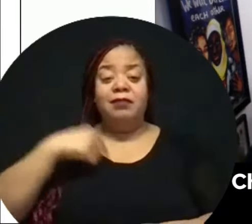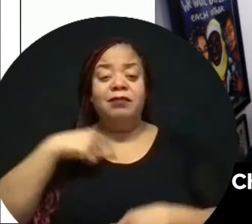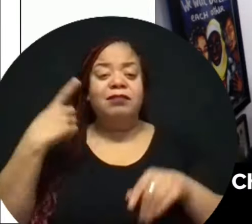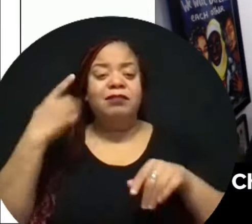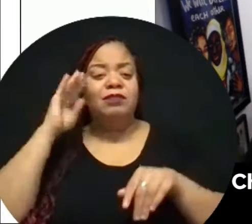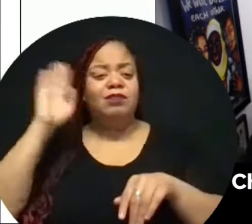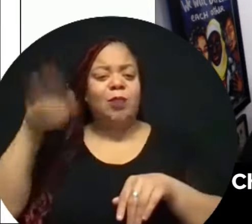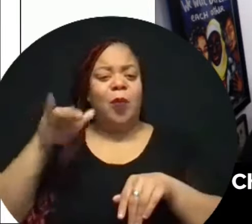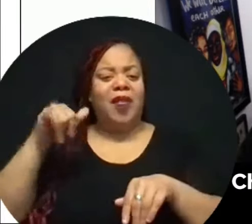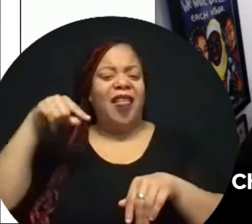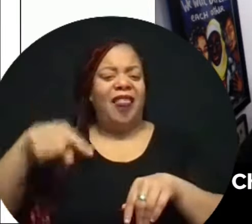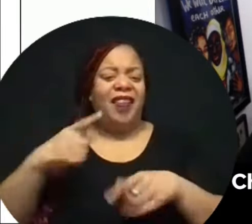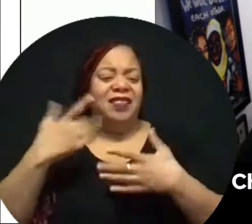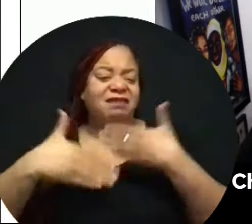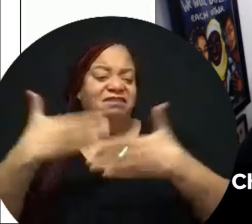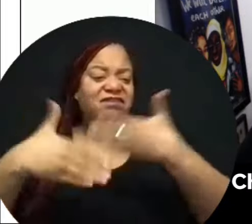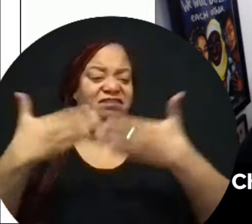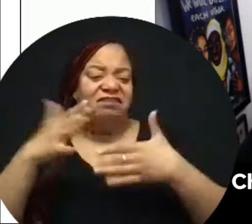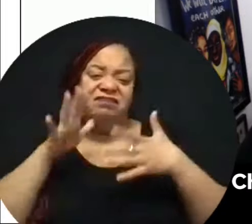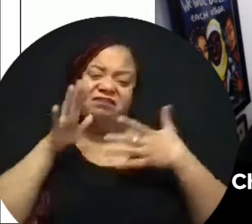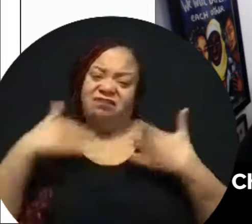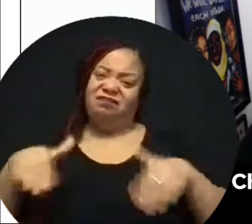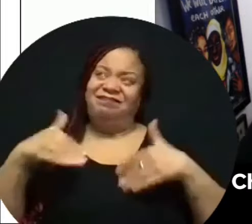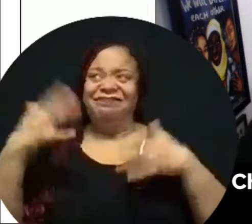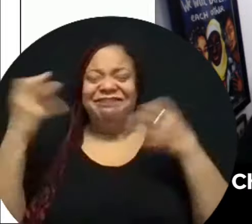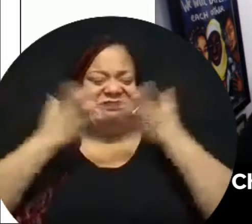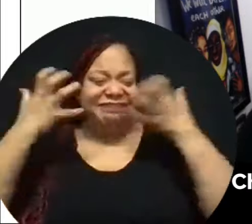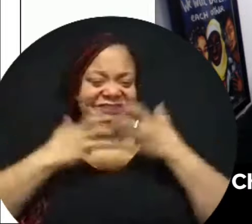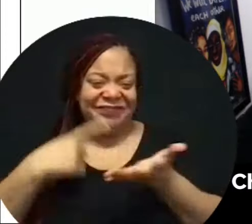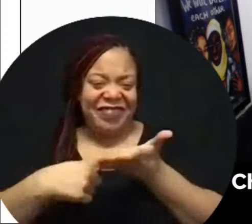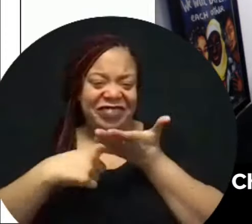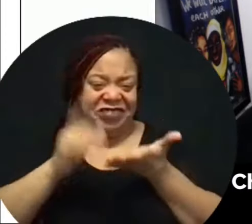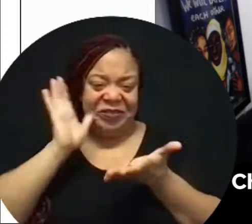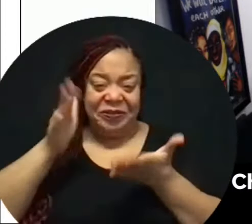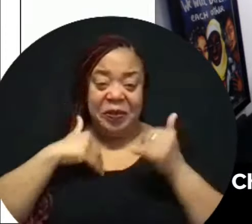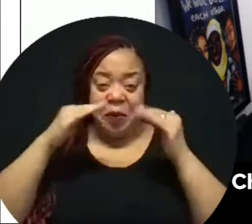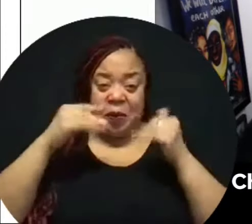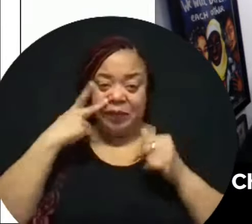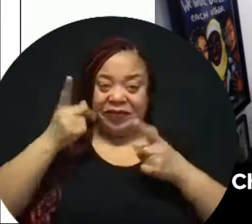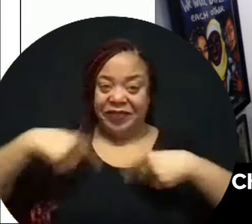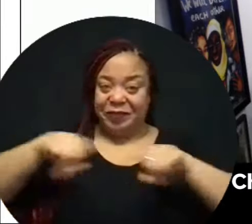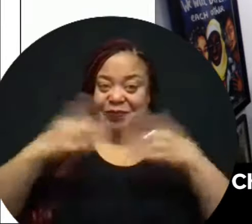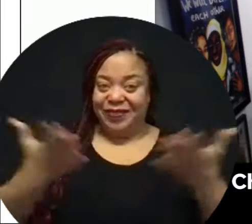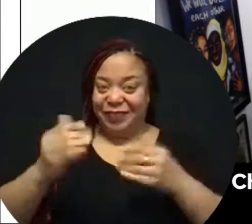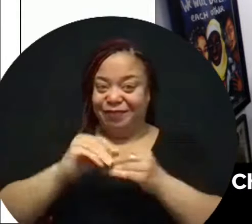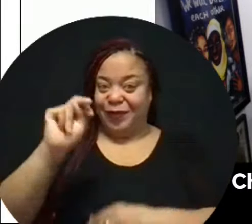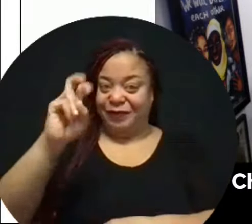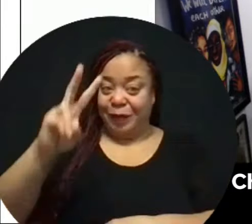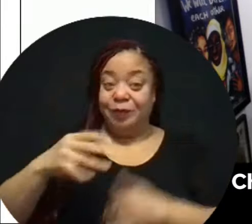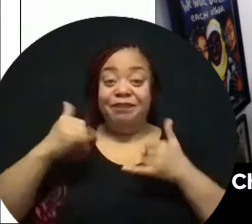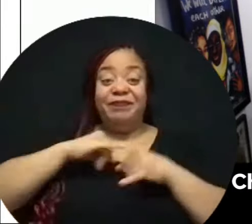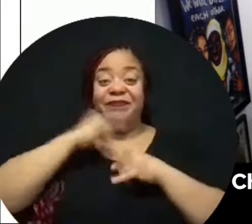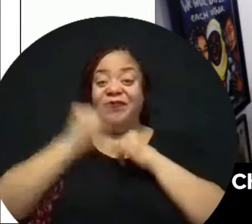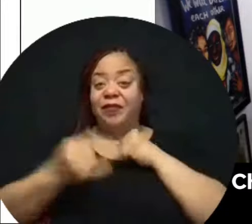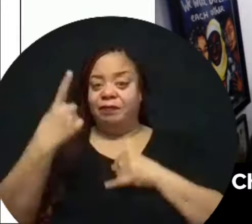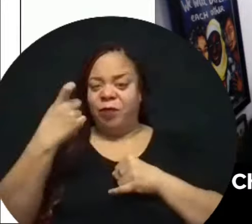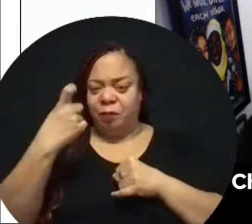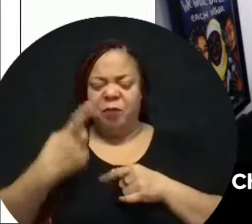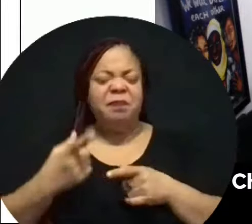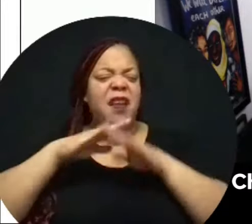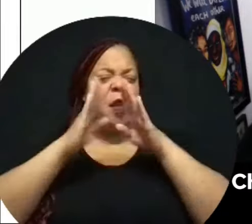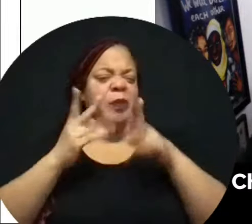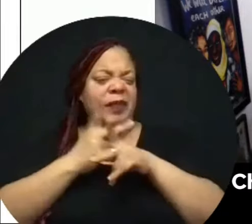should hopefully have a little bit of time at the end for Q&A with our panelists. So please put questions in the chat as they come up, and